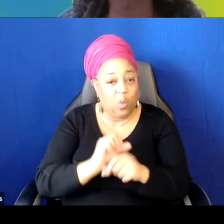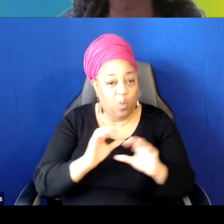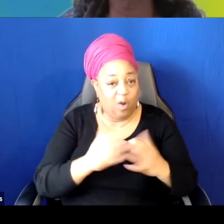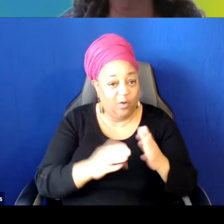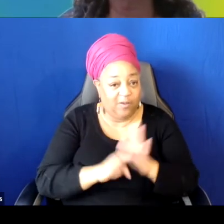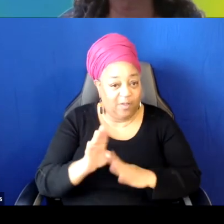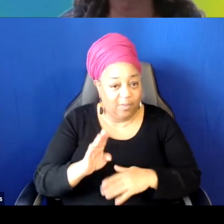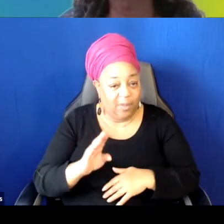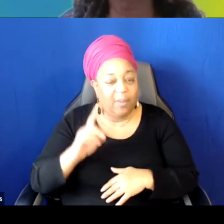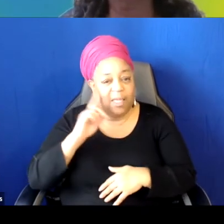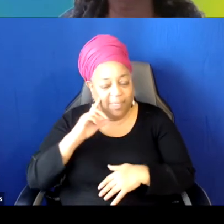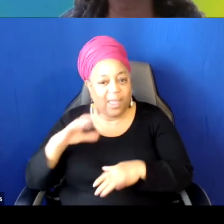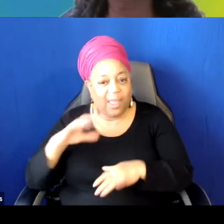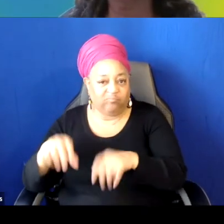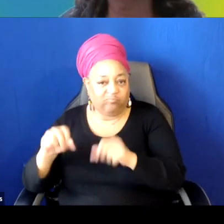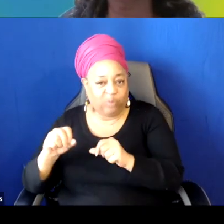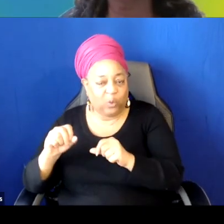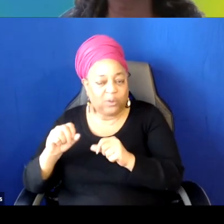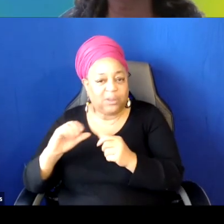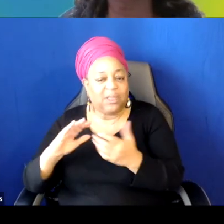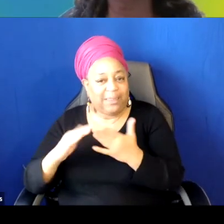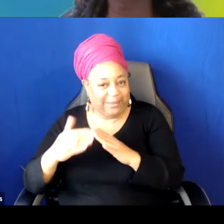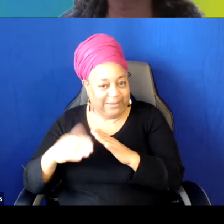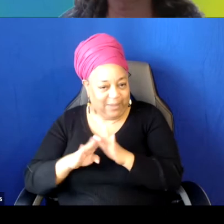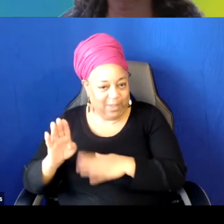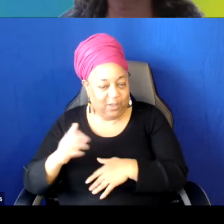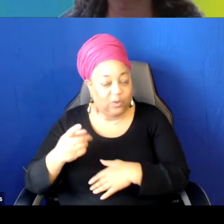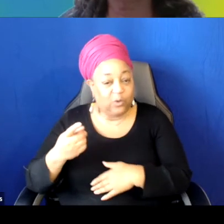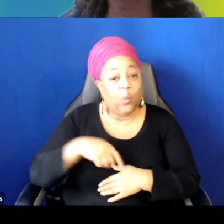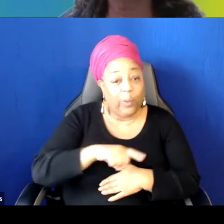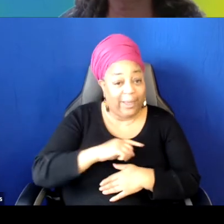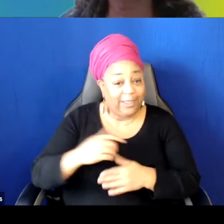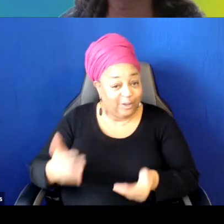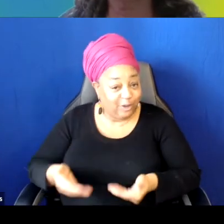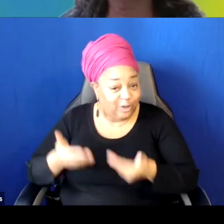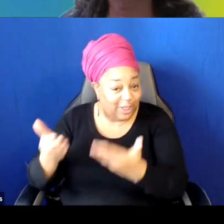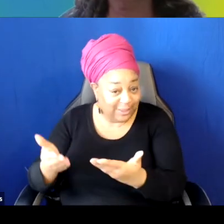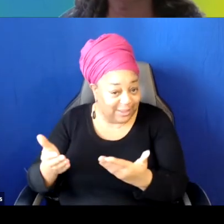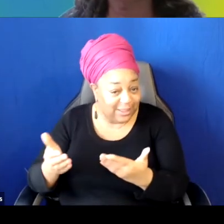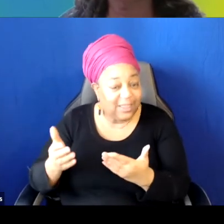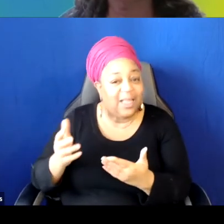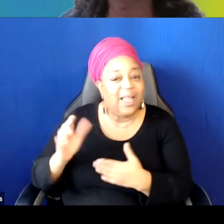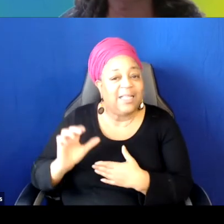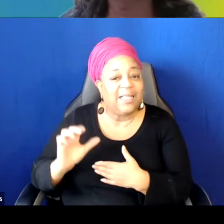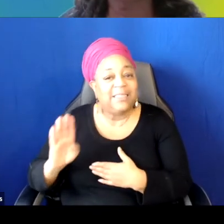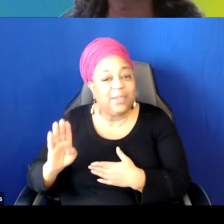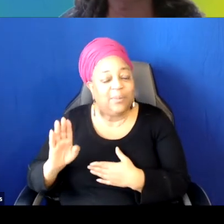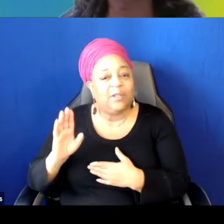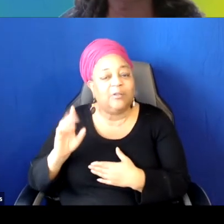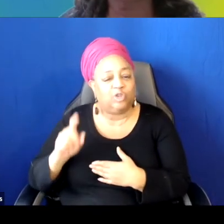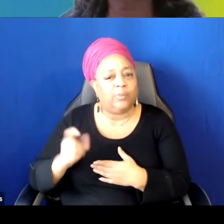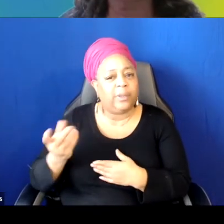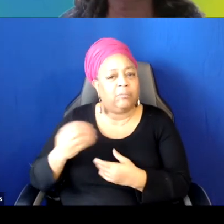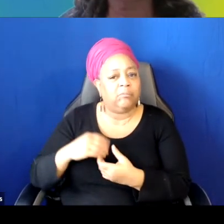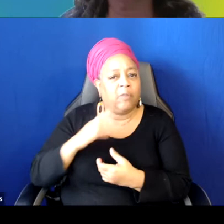City Build, we were the ones that suggested that City Build should be a part of this process, that we